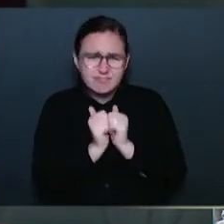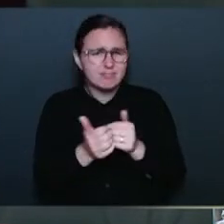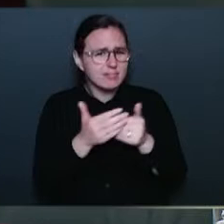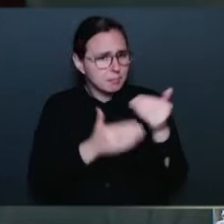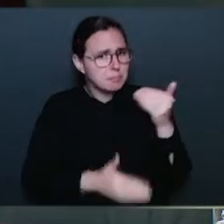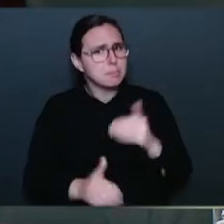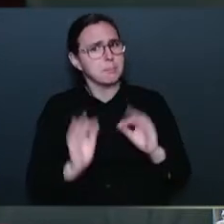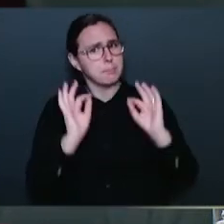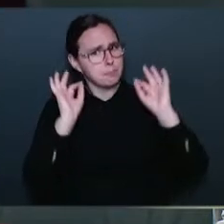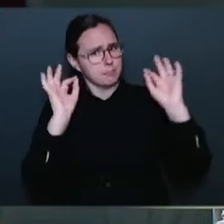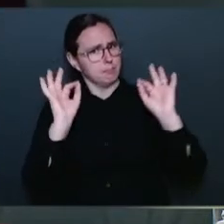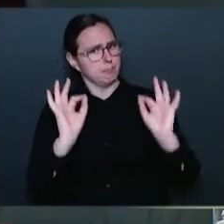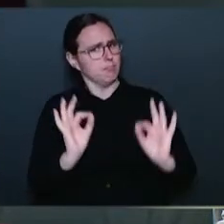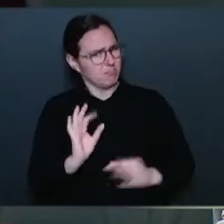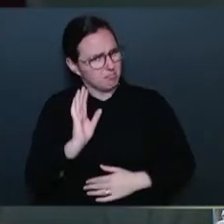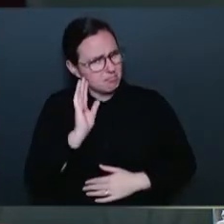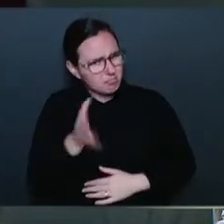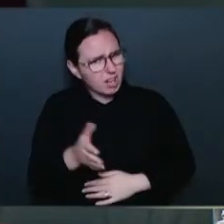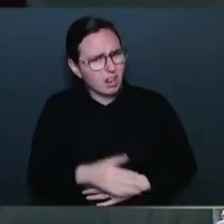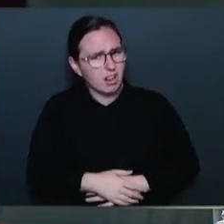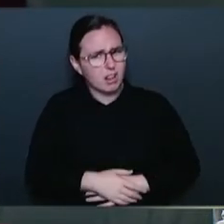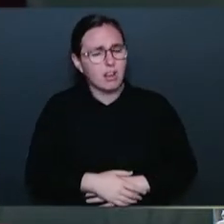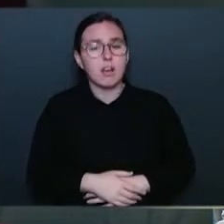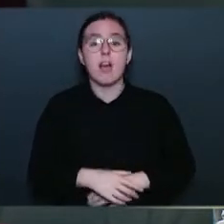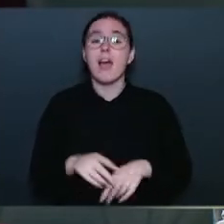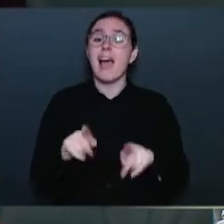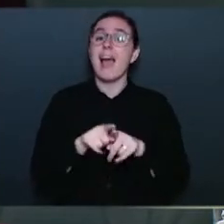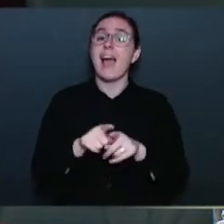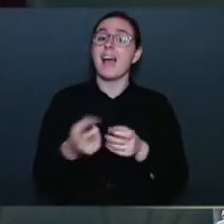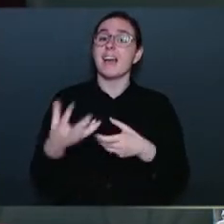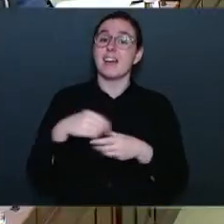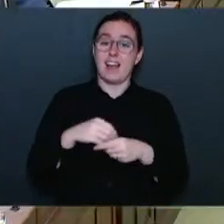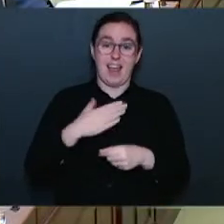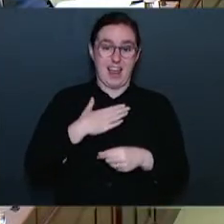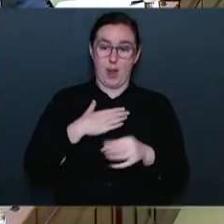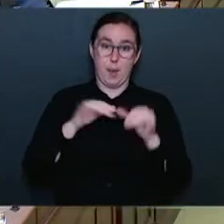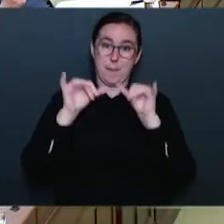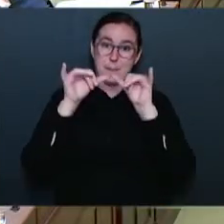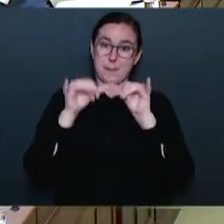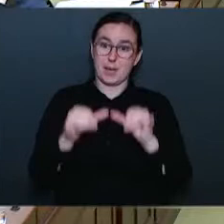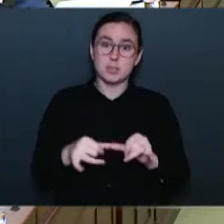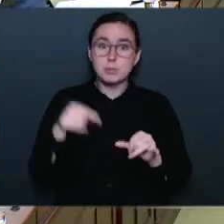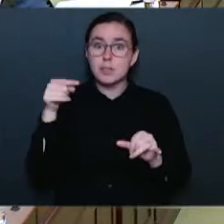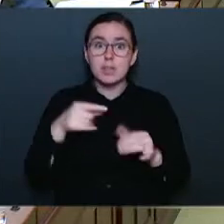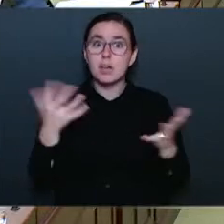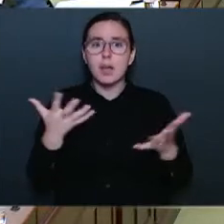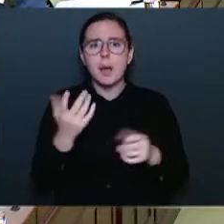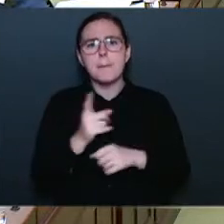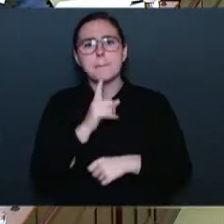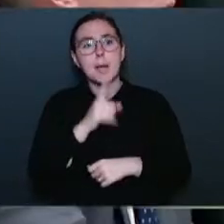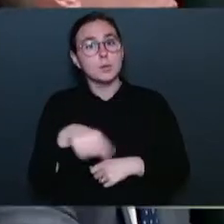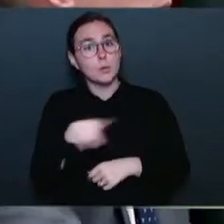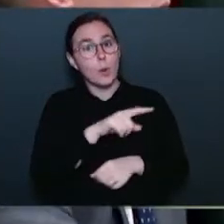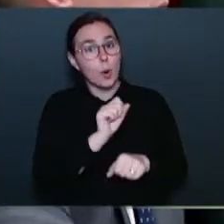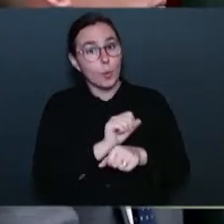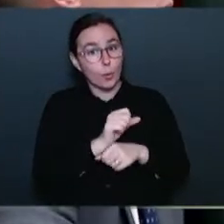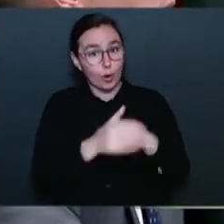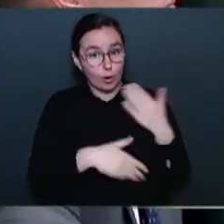part of our measures to make sure that we're measuring measures of workplace satisfaction The Honorable member Frederick Lenora